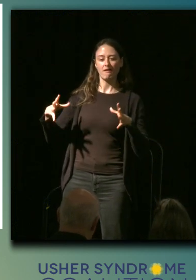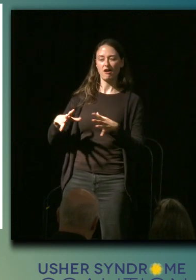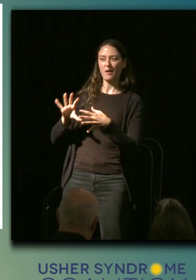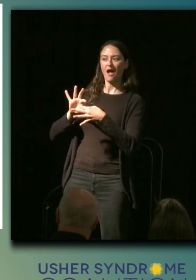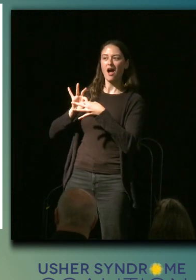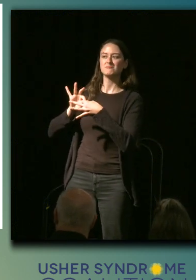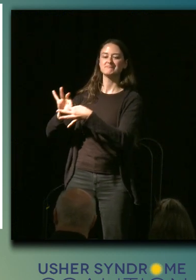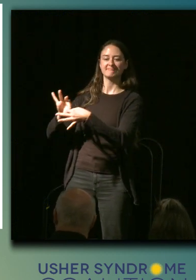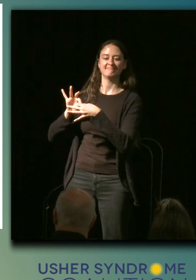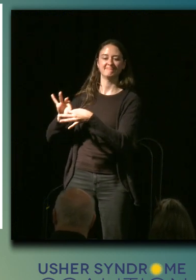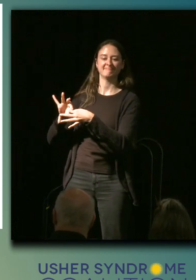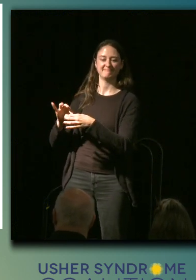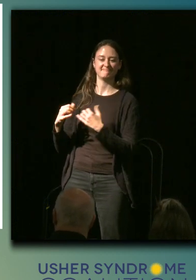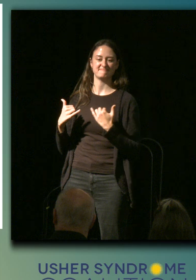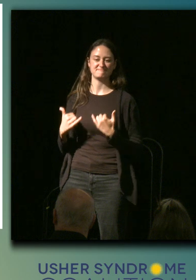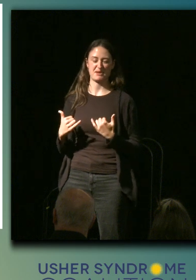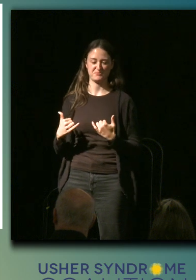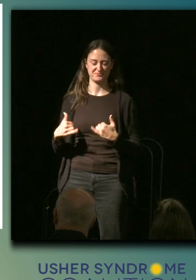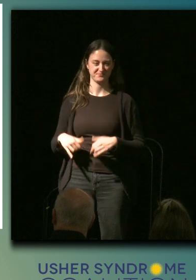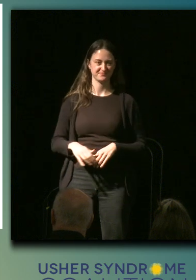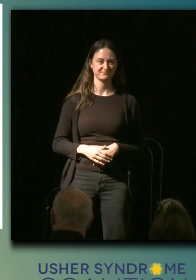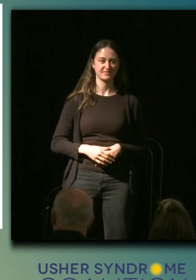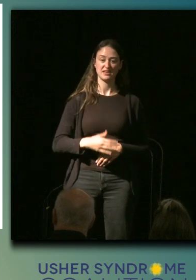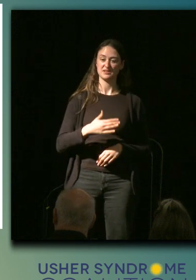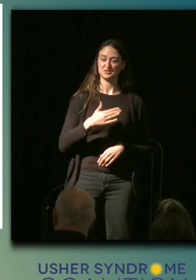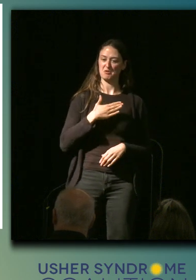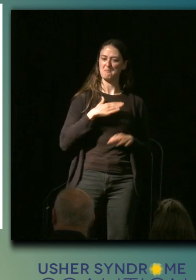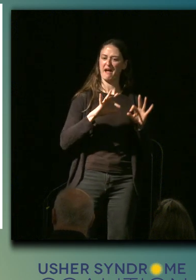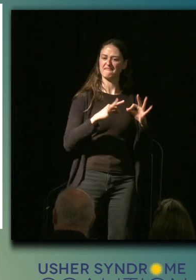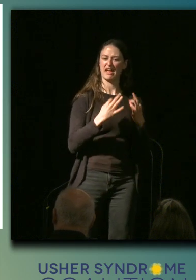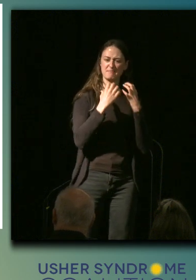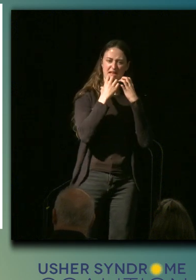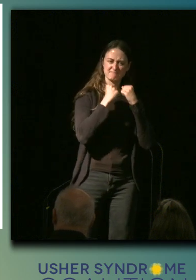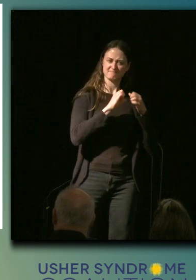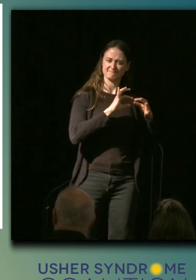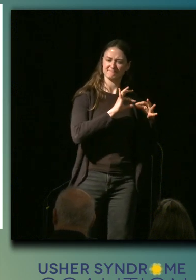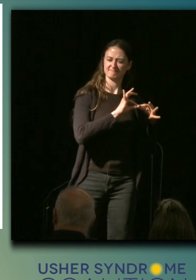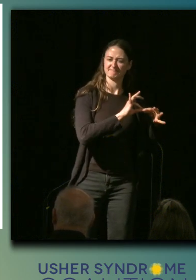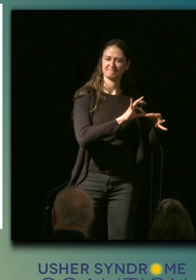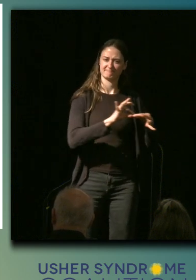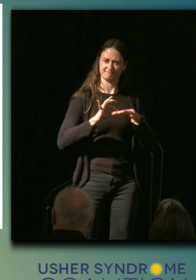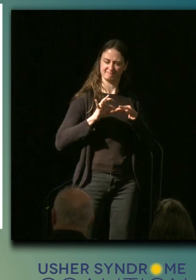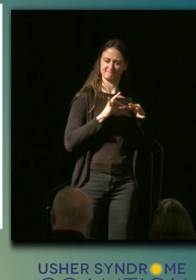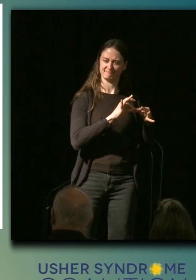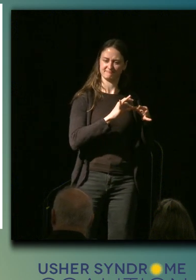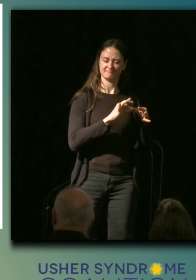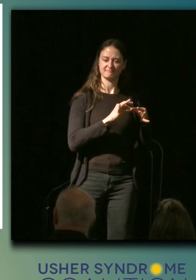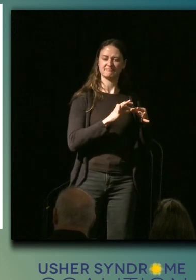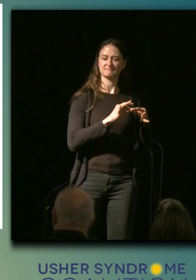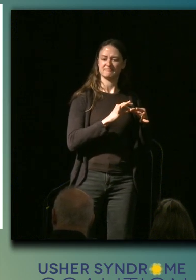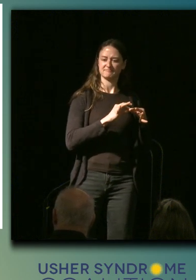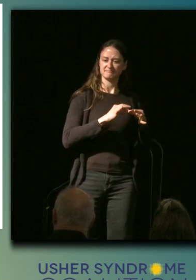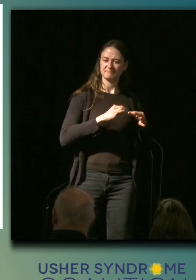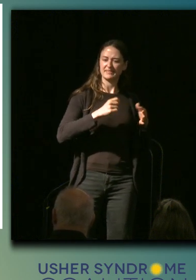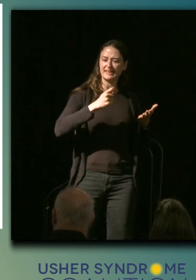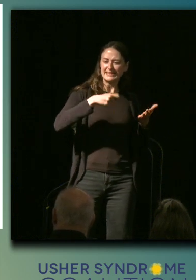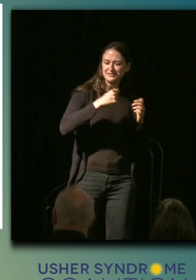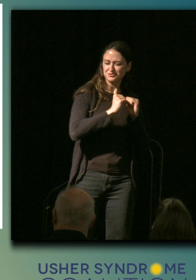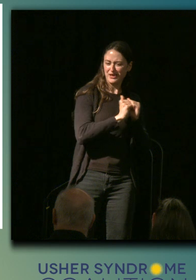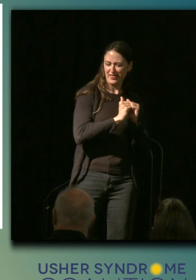another family in my life or friend that I have shared as many meals